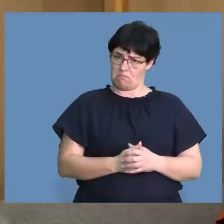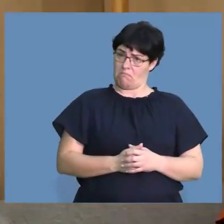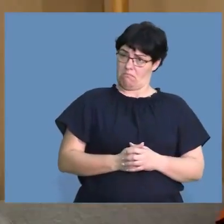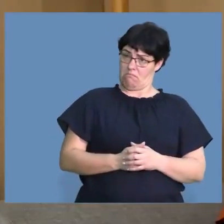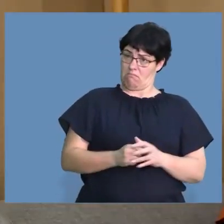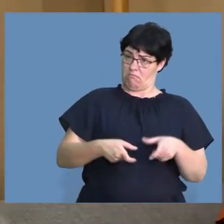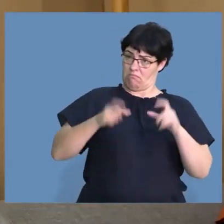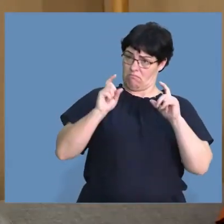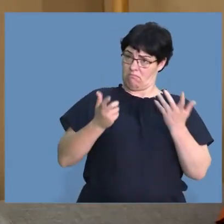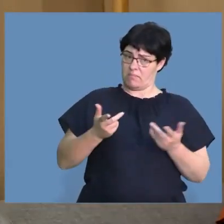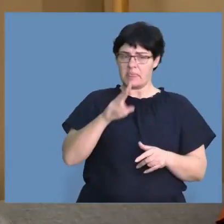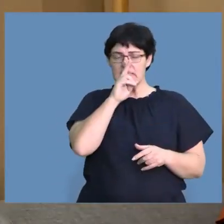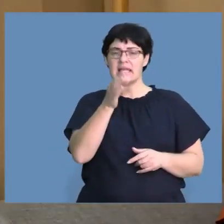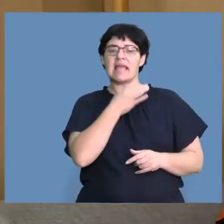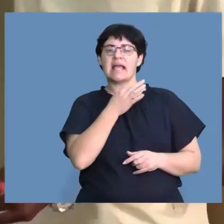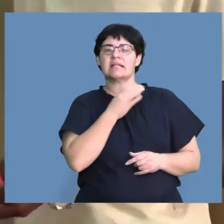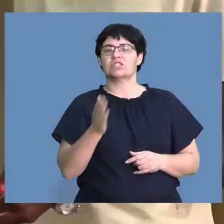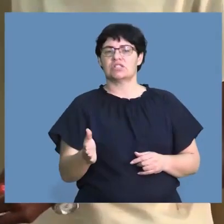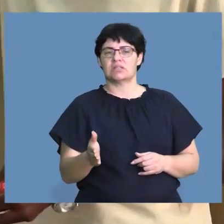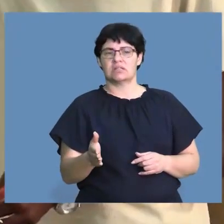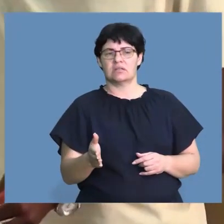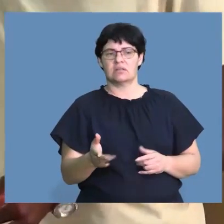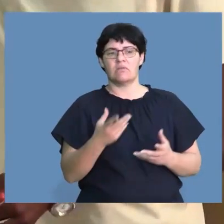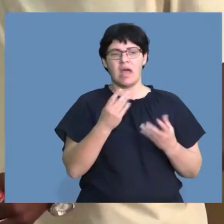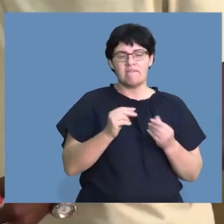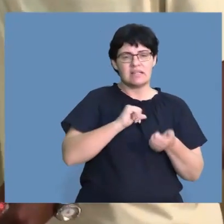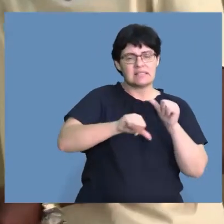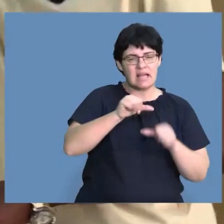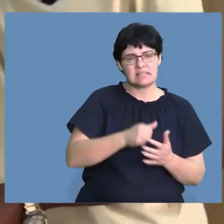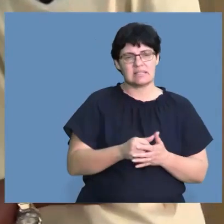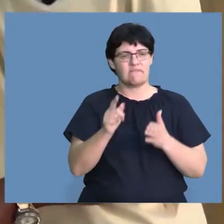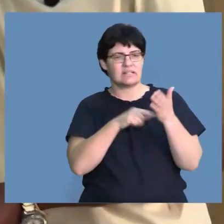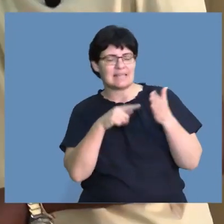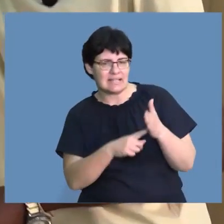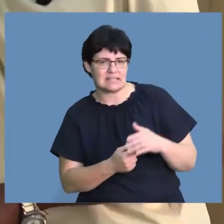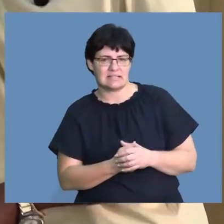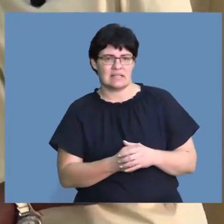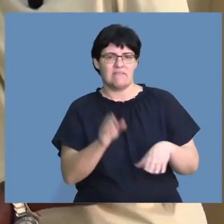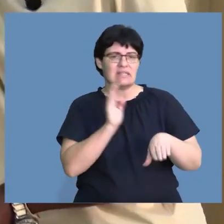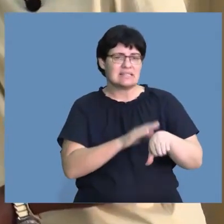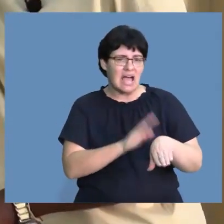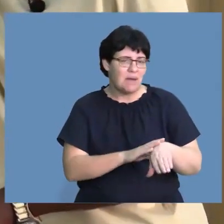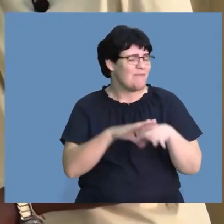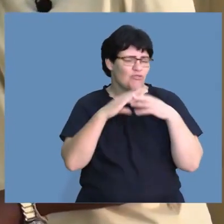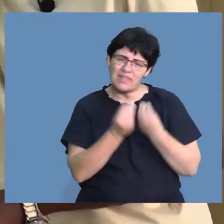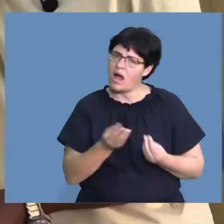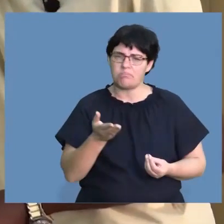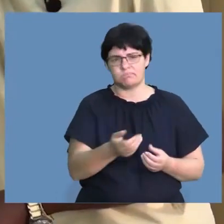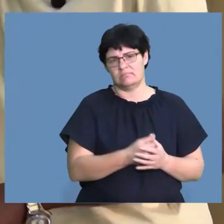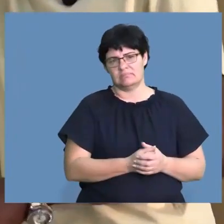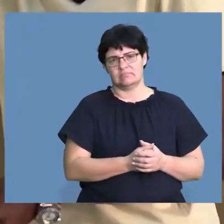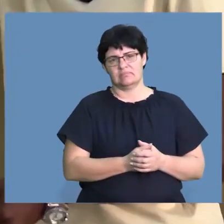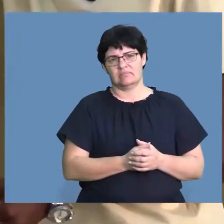very, very well. Look at, I've got my English subject here. I've got life science here. I've got the date. I've got the time.